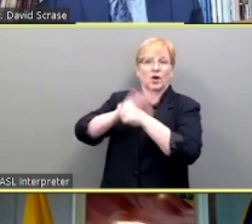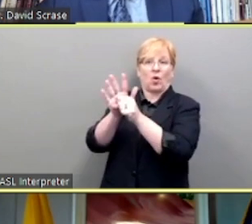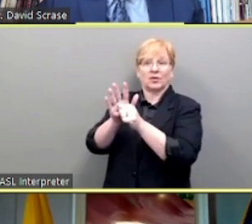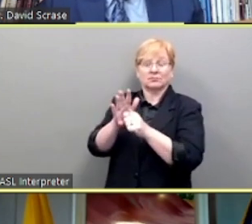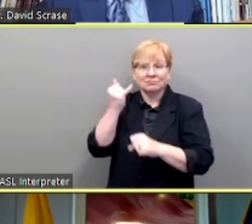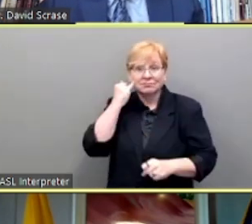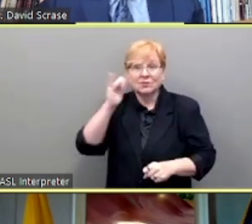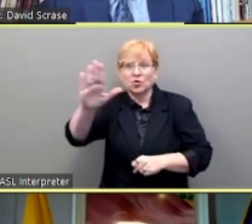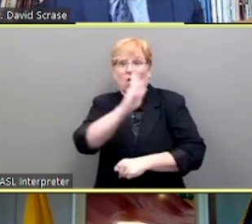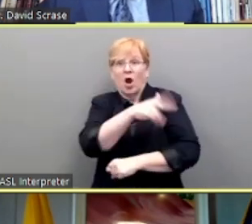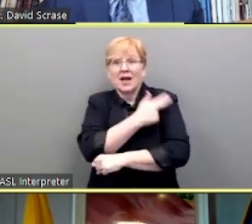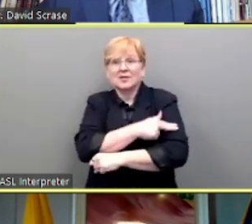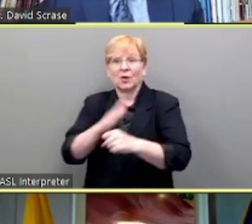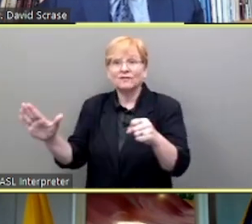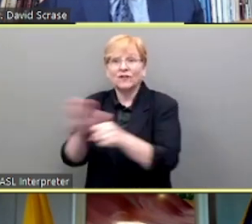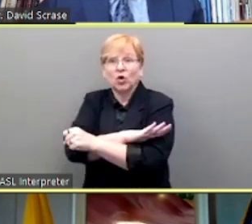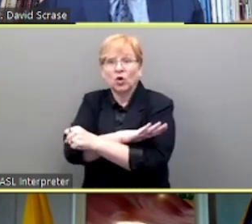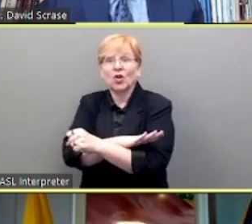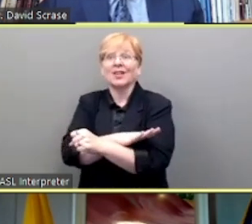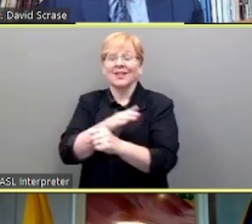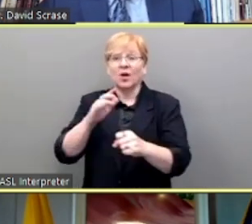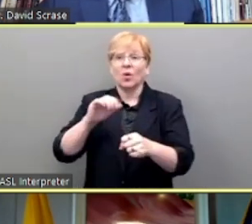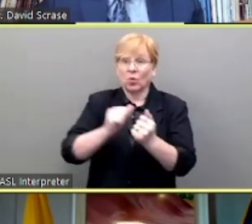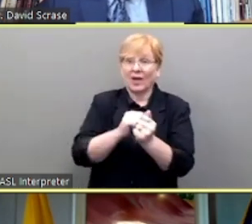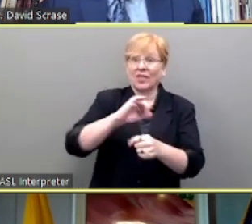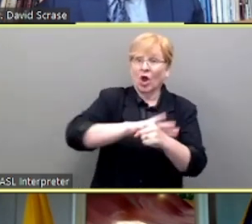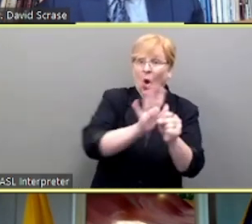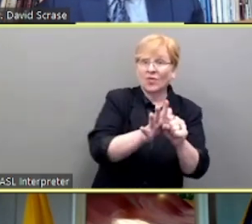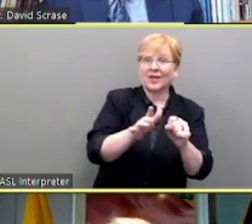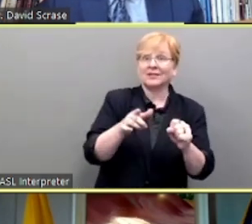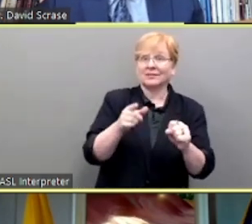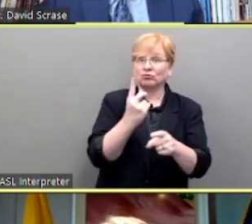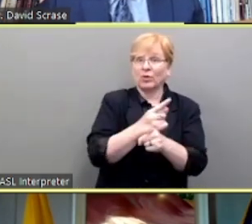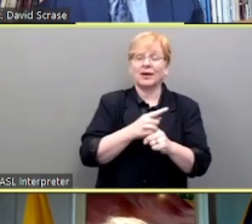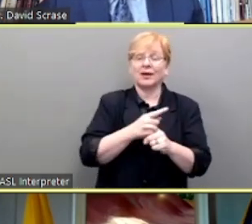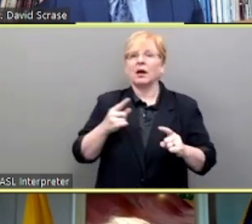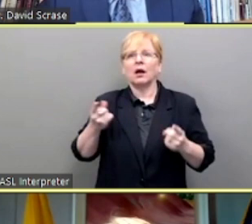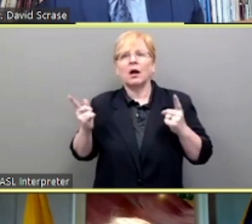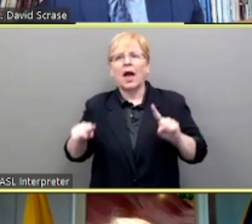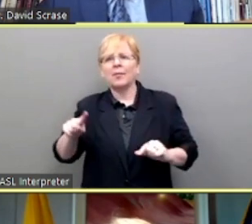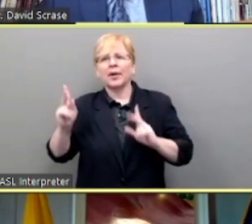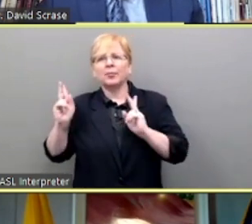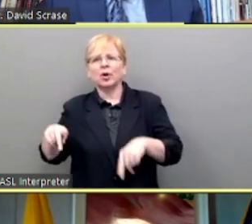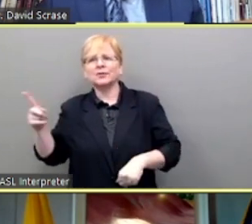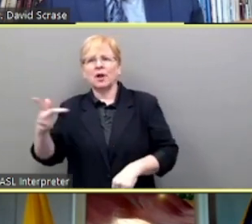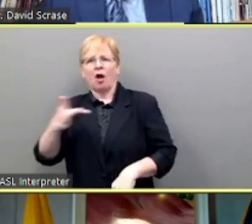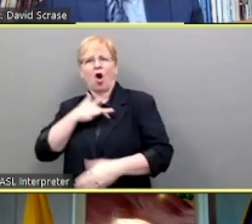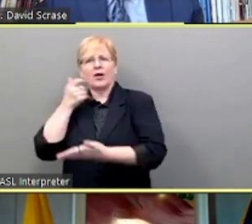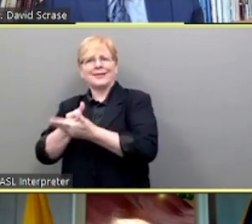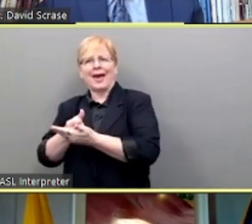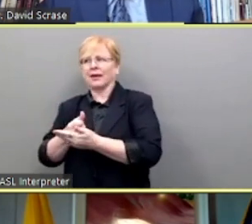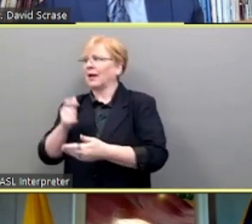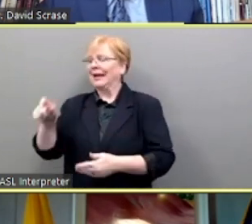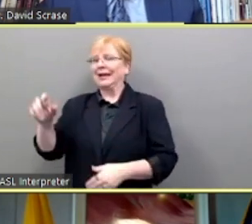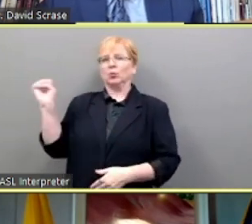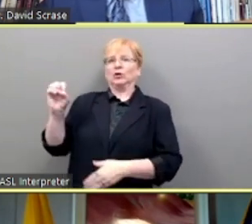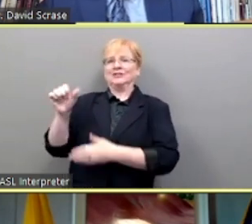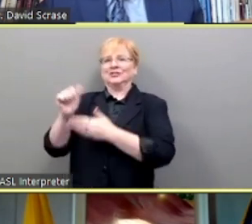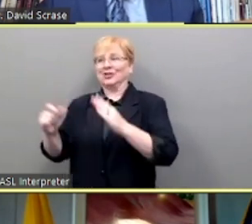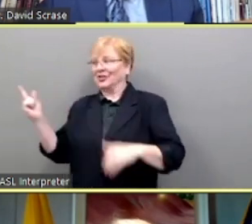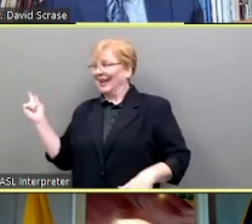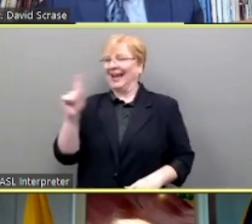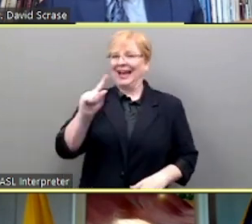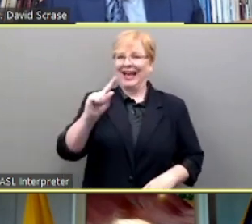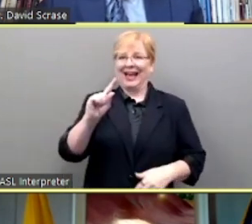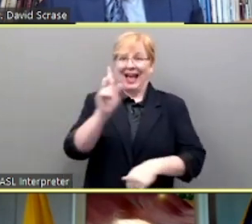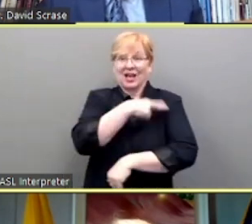have a heart attack or a stroke or a broken leg that needs to be hospitalized, or you need an emergency surgery, there may not be